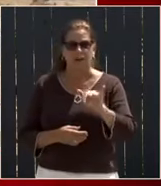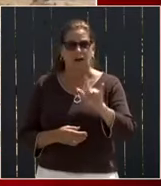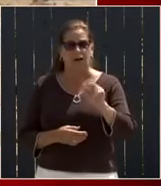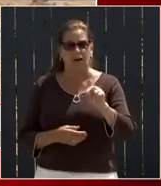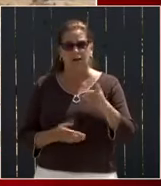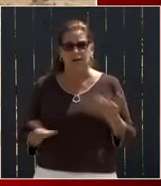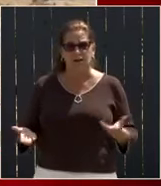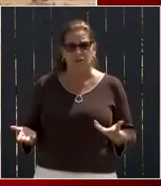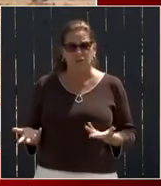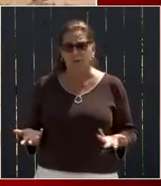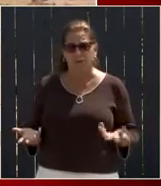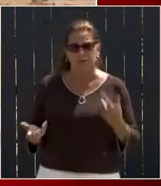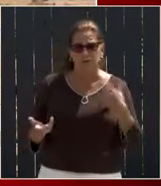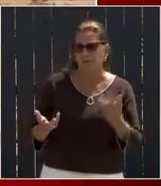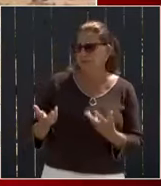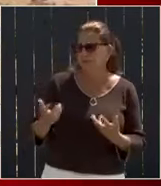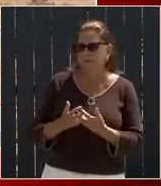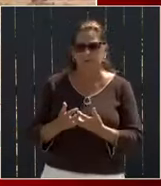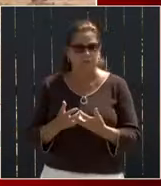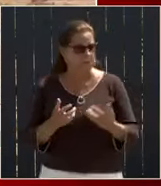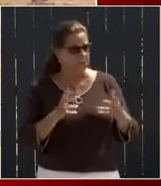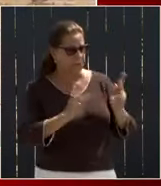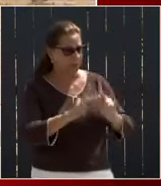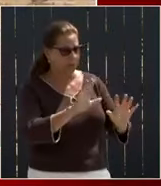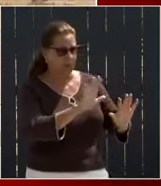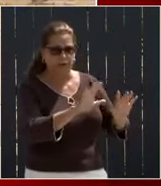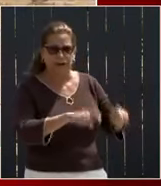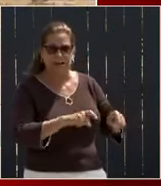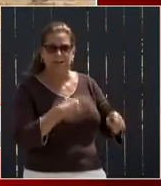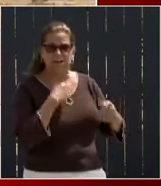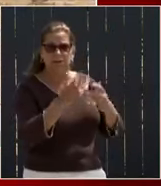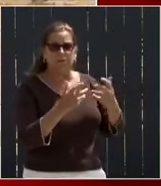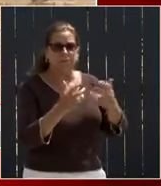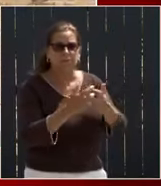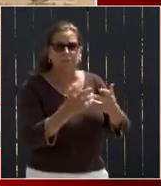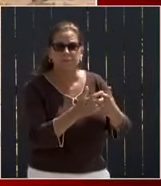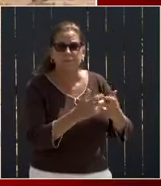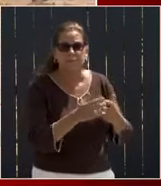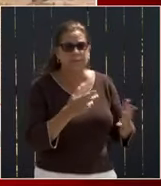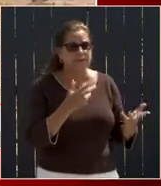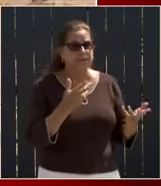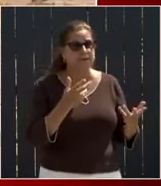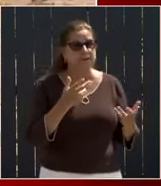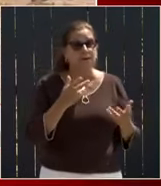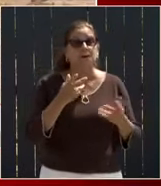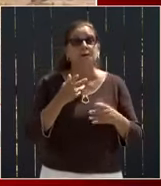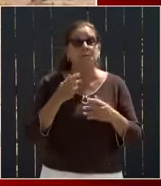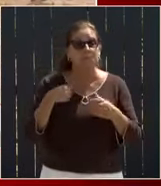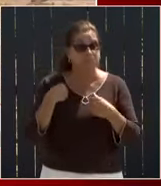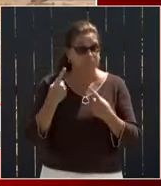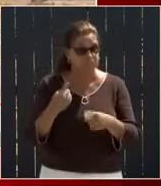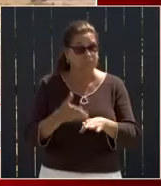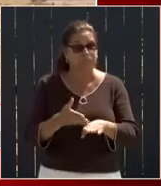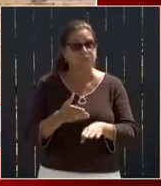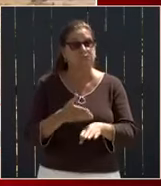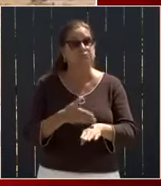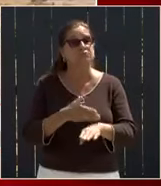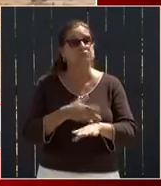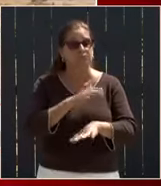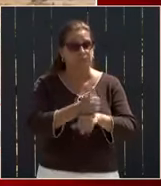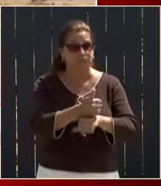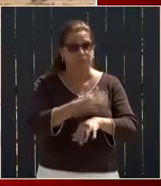promises. But what a great thing to see the fruition of that hard work come to fruition today. So on behalf of